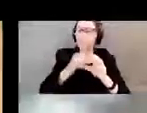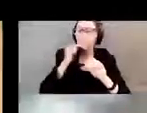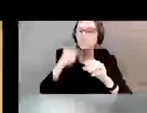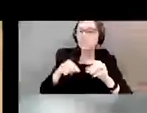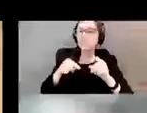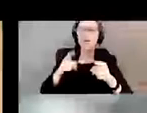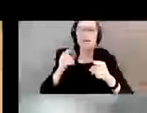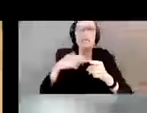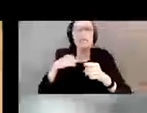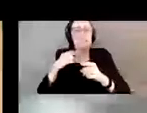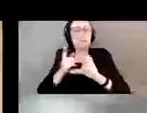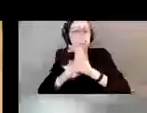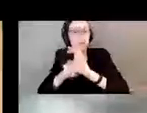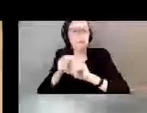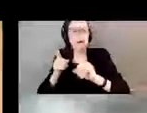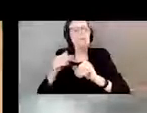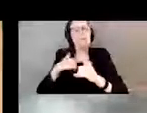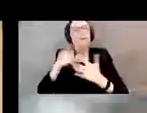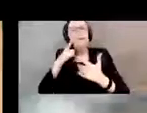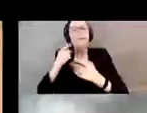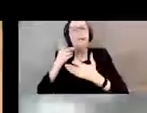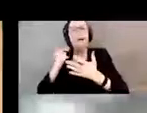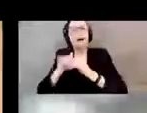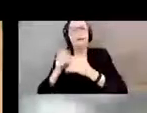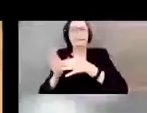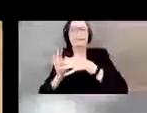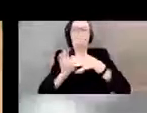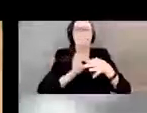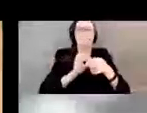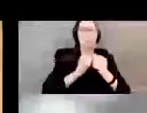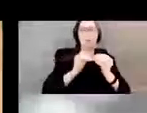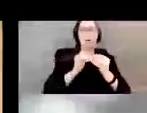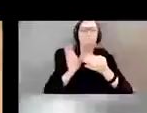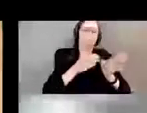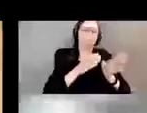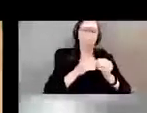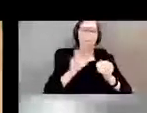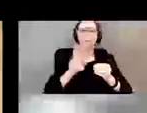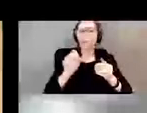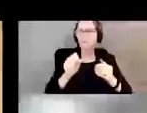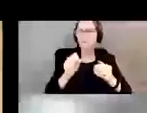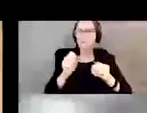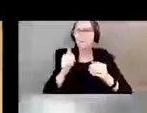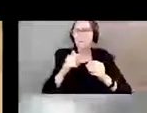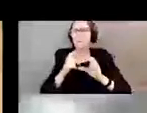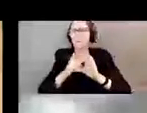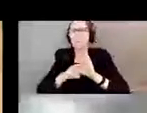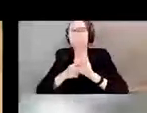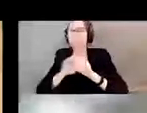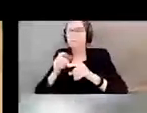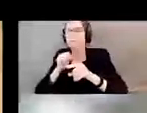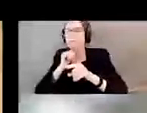he could bring Afghanistan into the United States orbit. So the Soviets do not trust this guy. He's killed